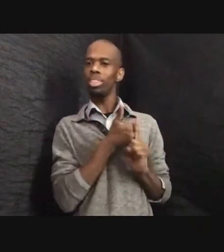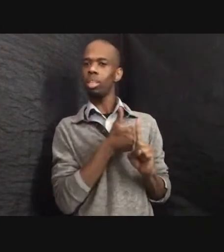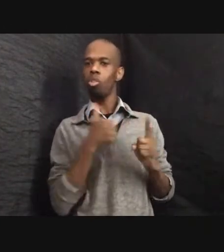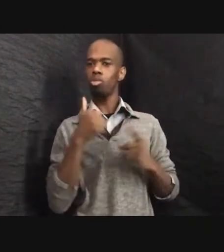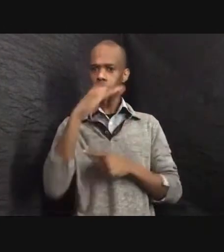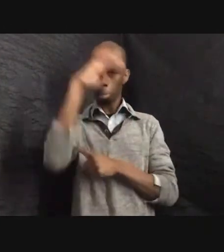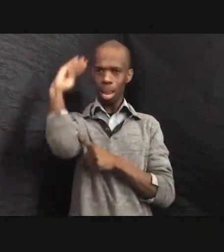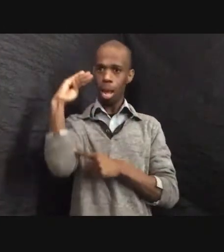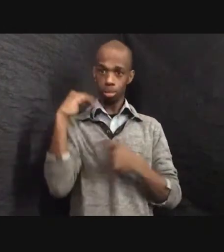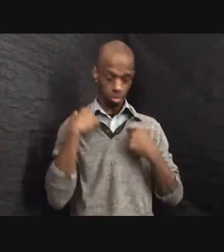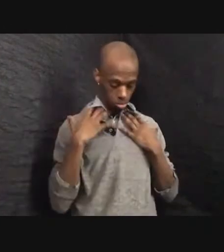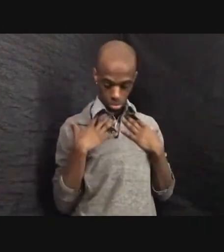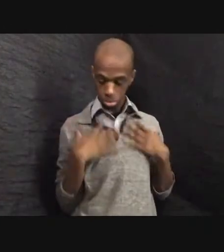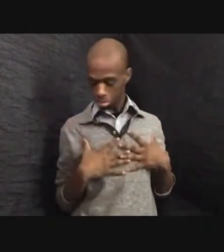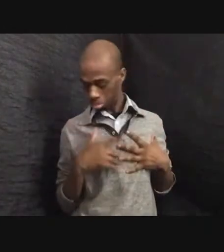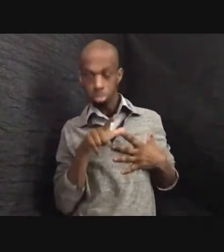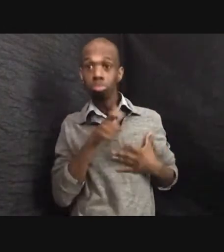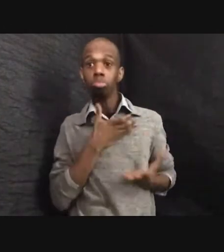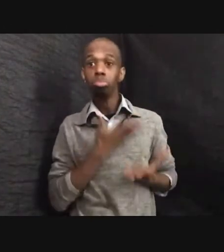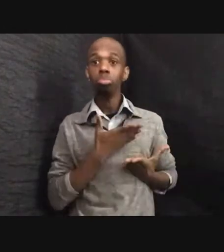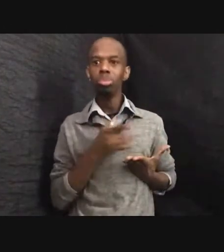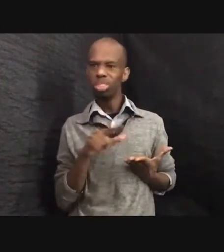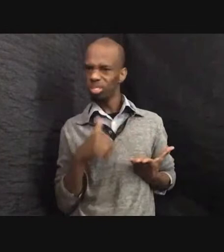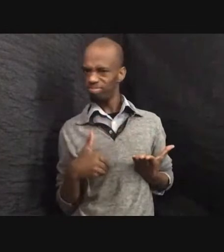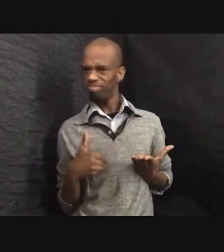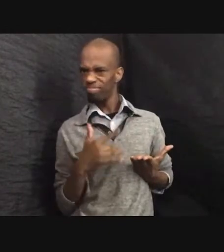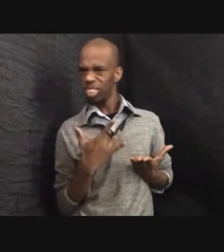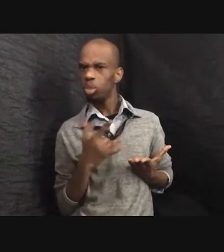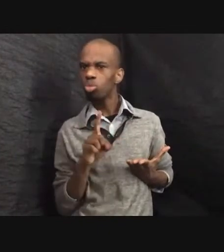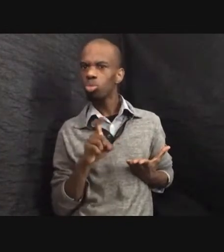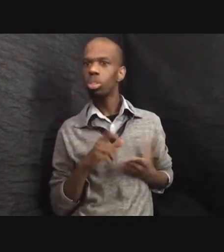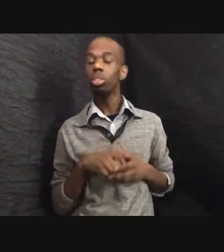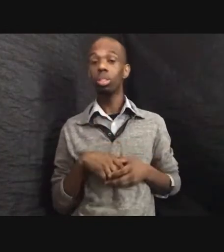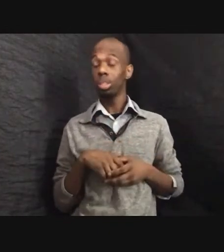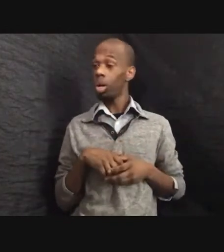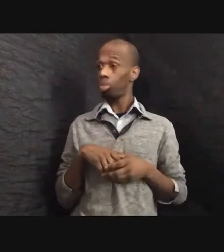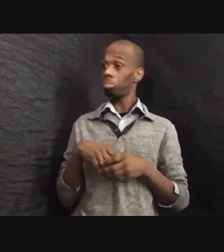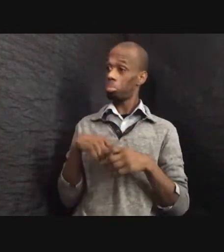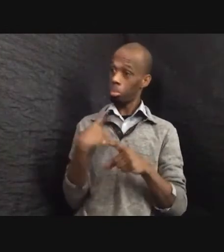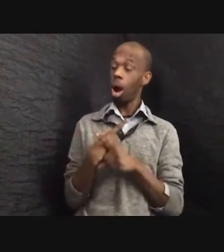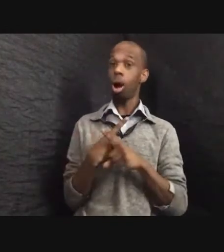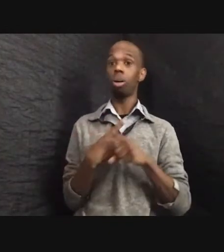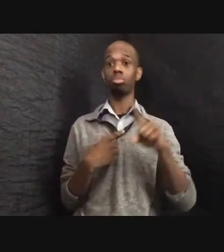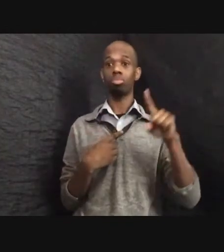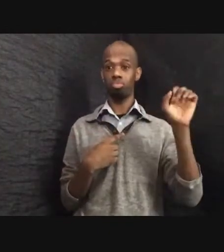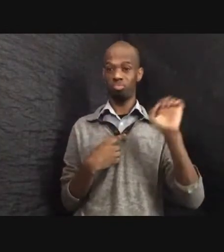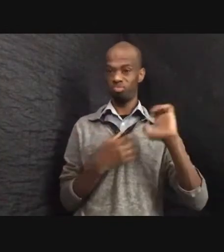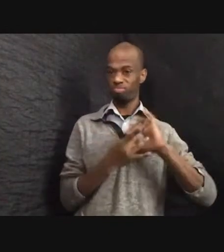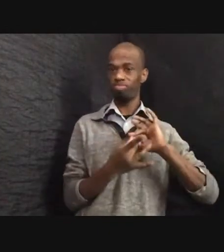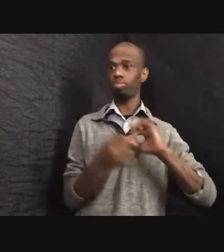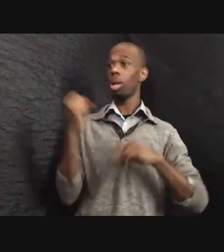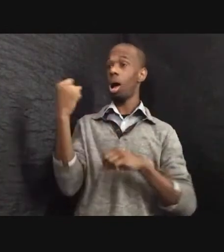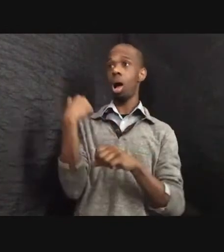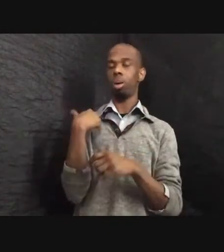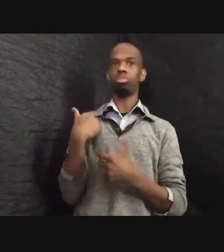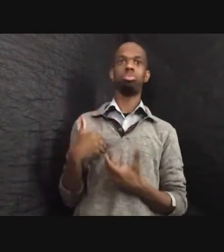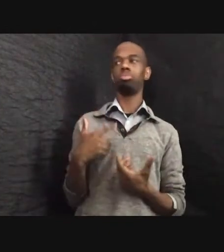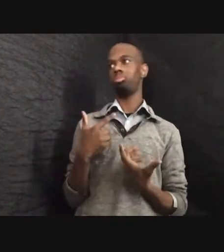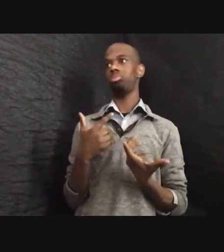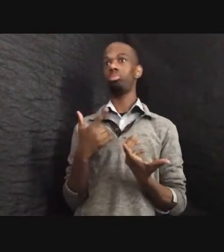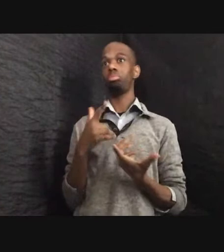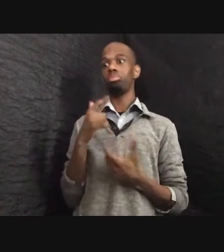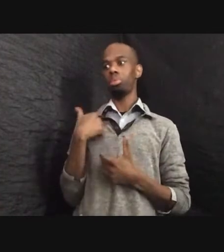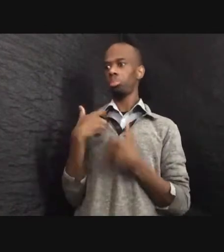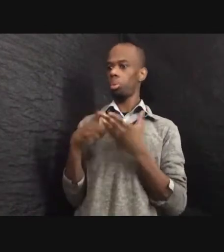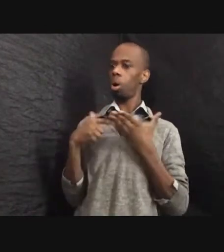Absolutely. Absolutely. I've encountered the need to prove it, as well as the need to, not the need to, there